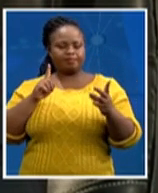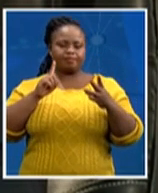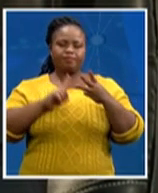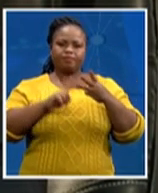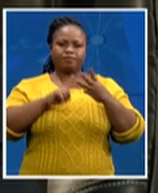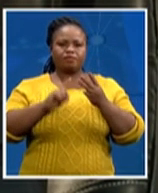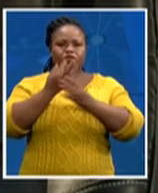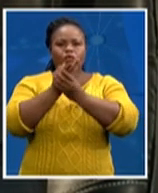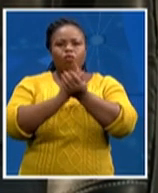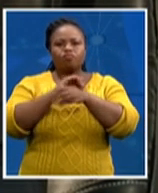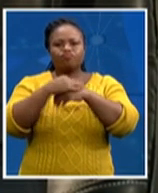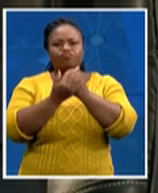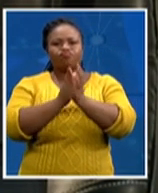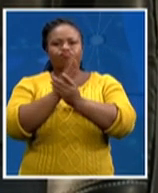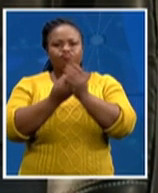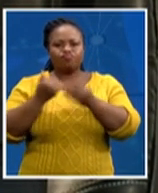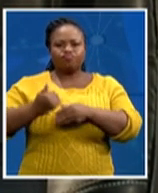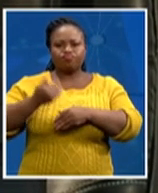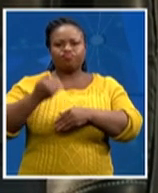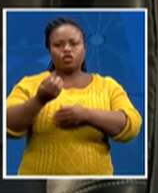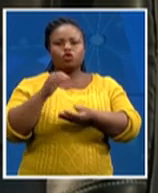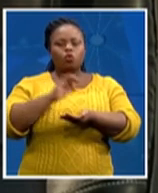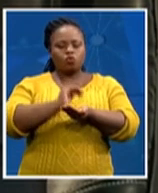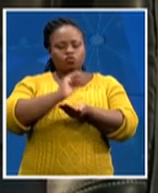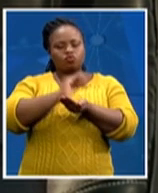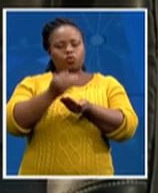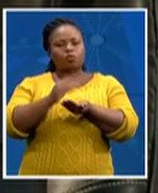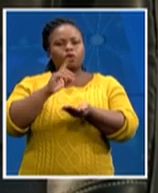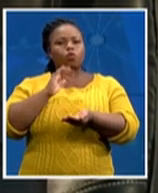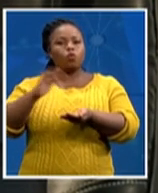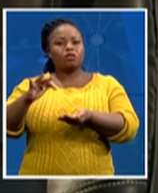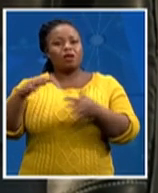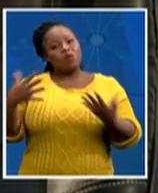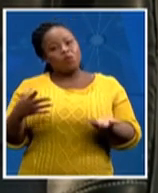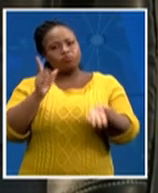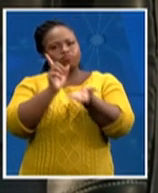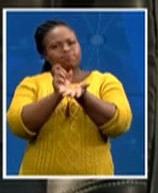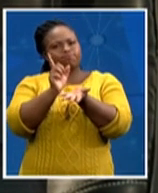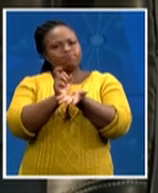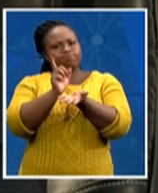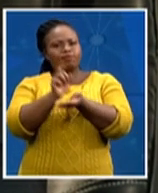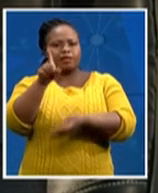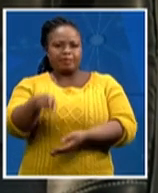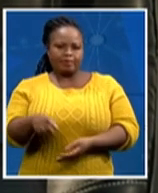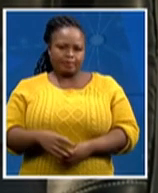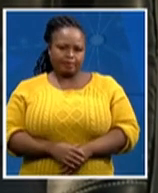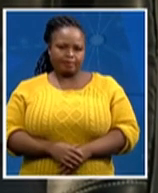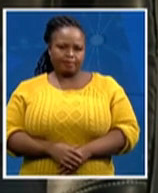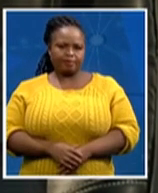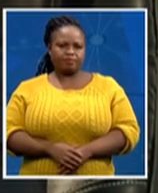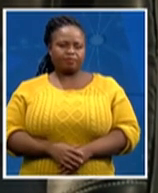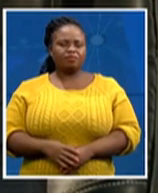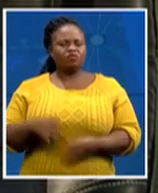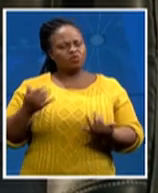with soap and water, or use sanitizer. Our memories are still fresh, and we